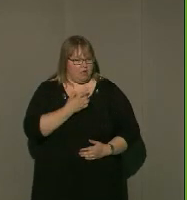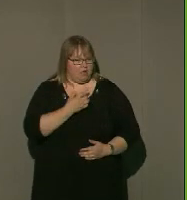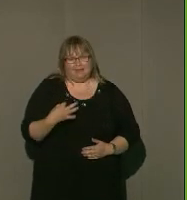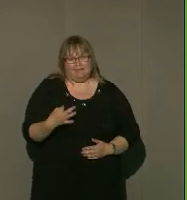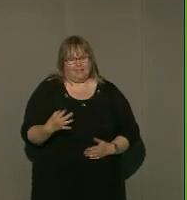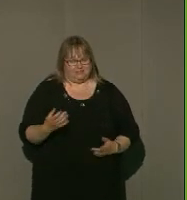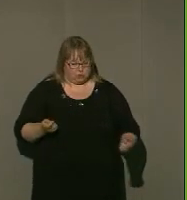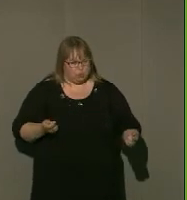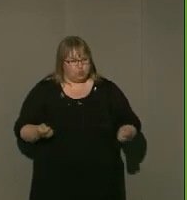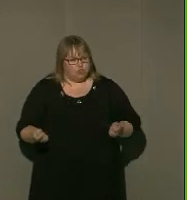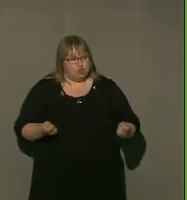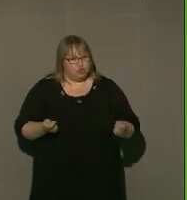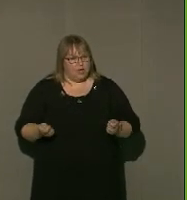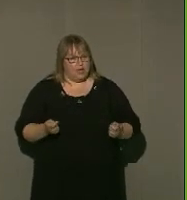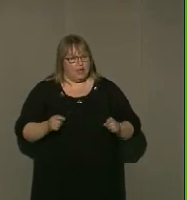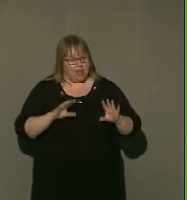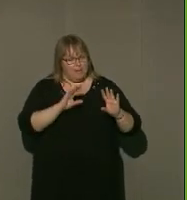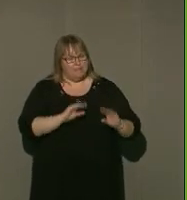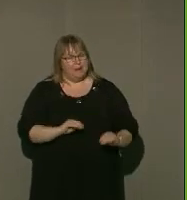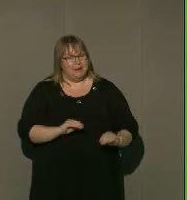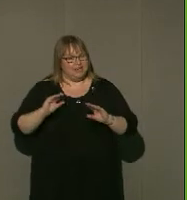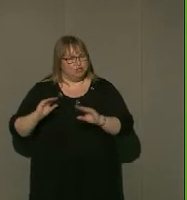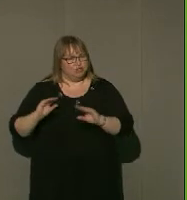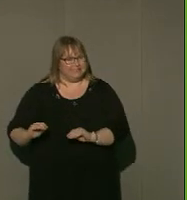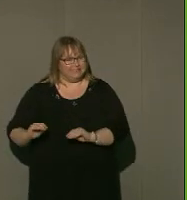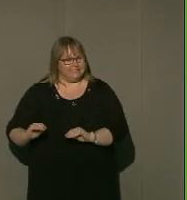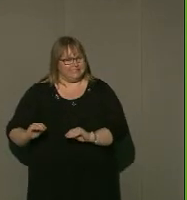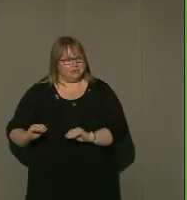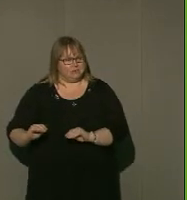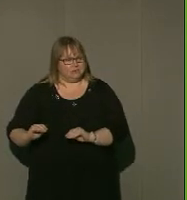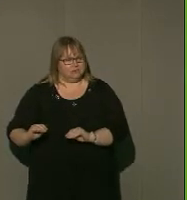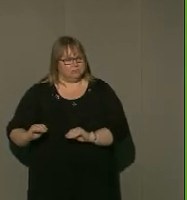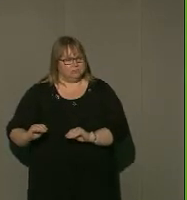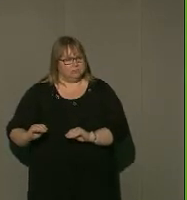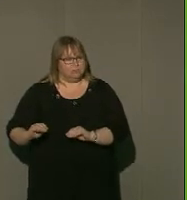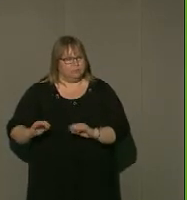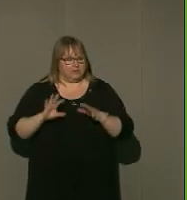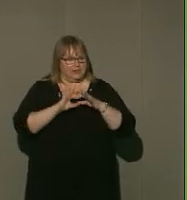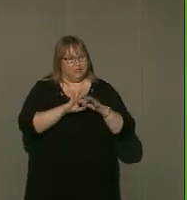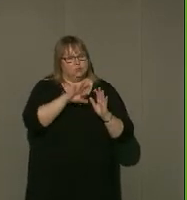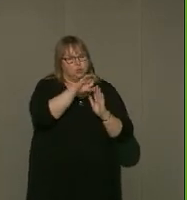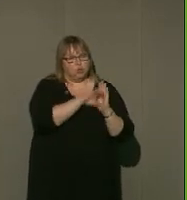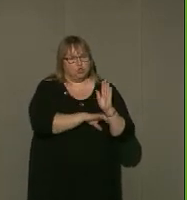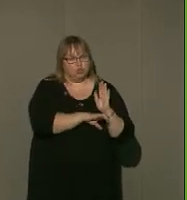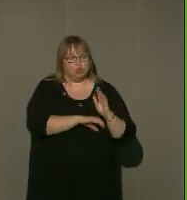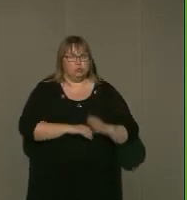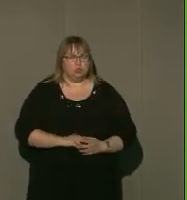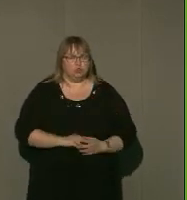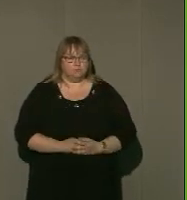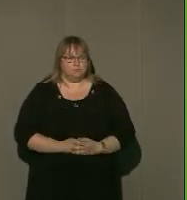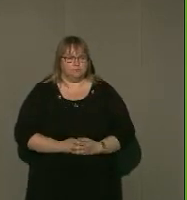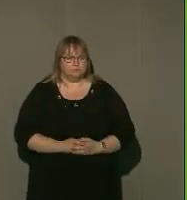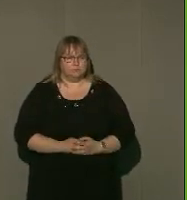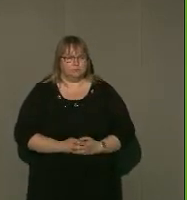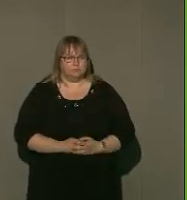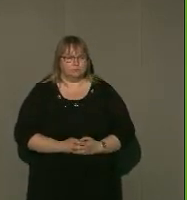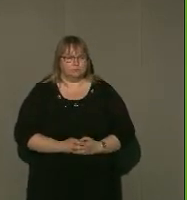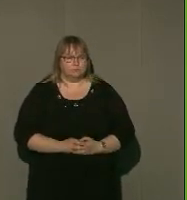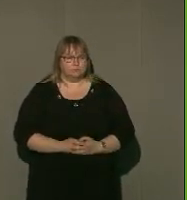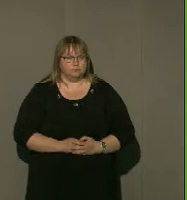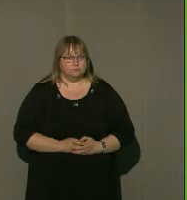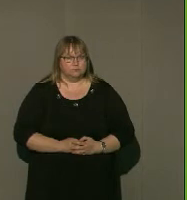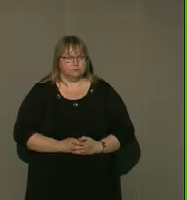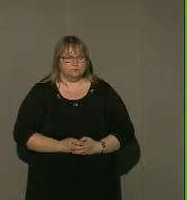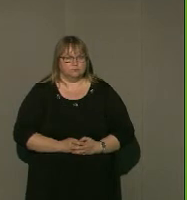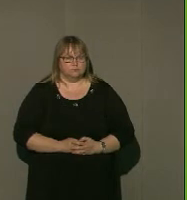chair the plenaries, which will deal with the new constitution. I want to introduce you. You have to press the button, and when the light